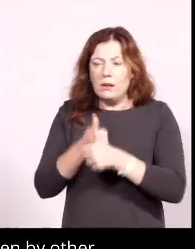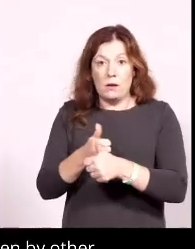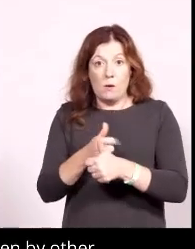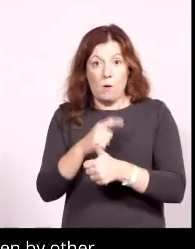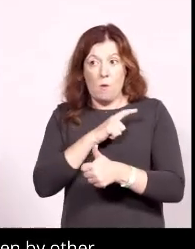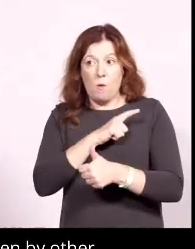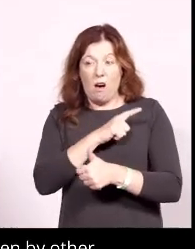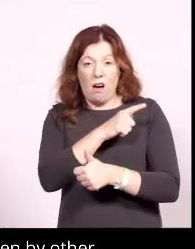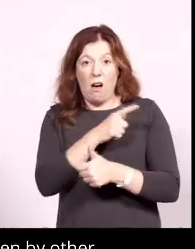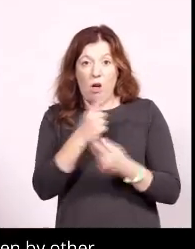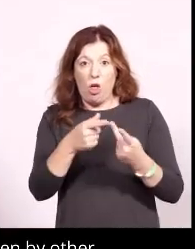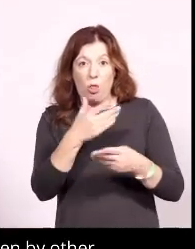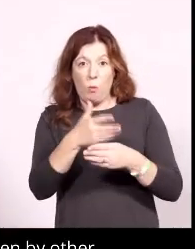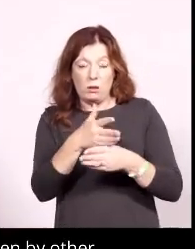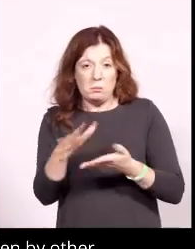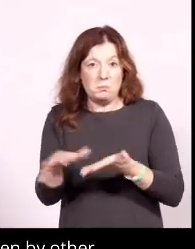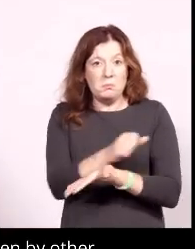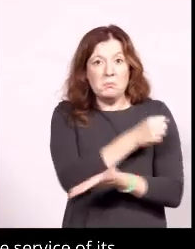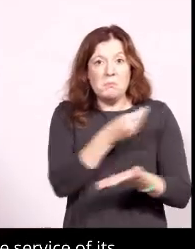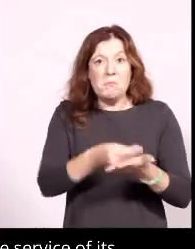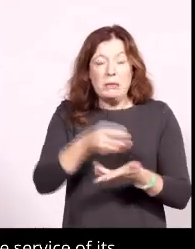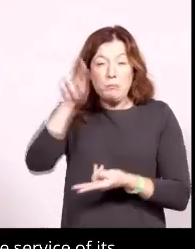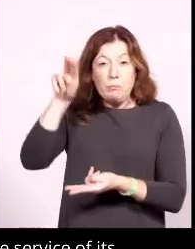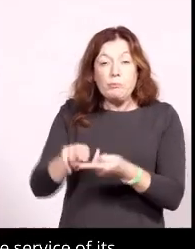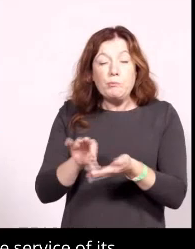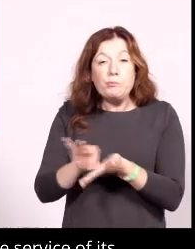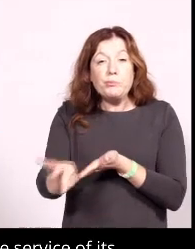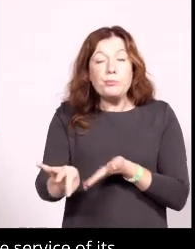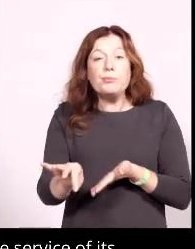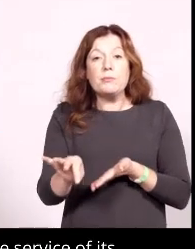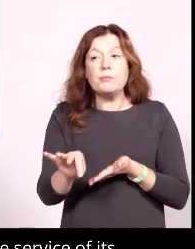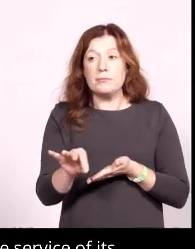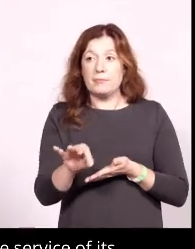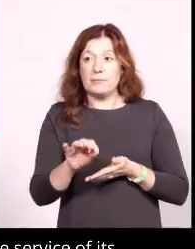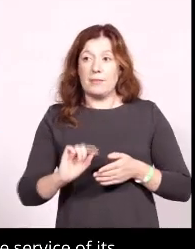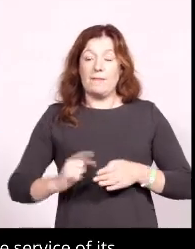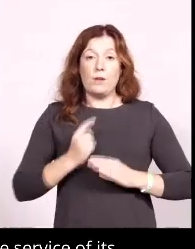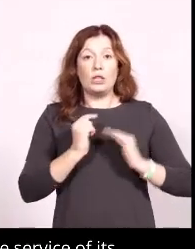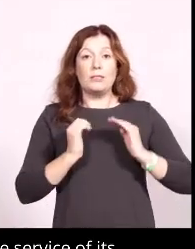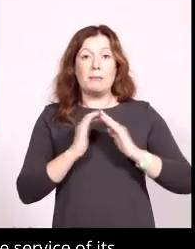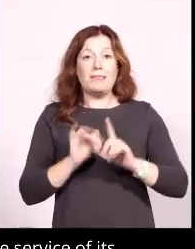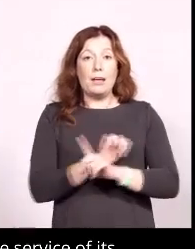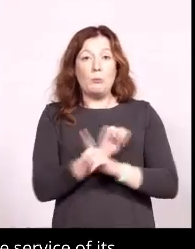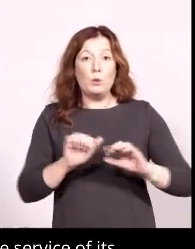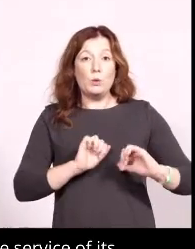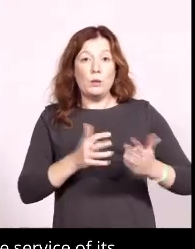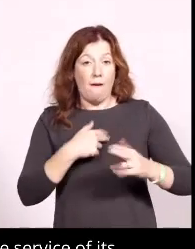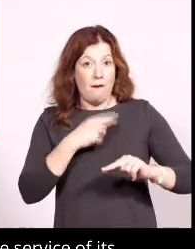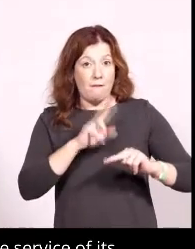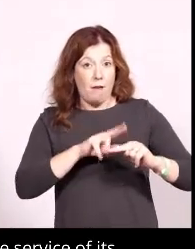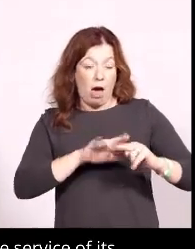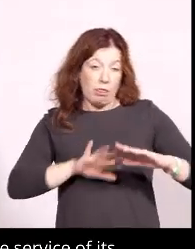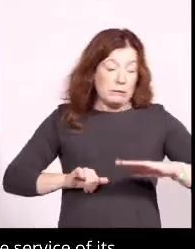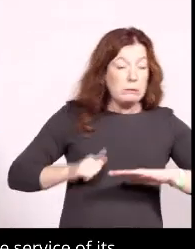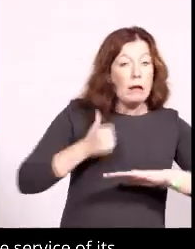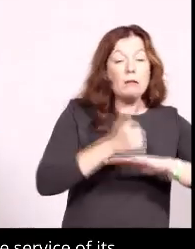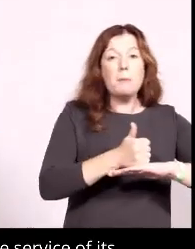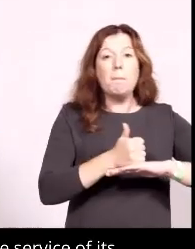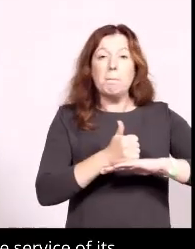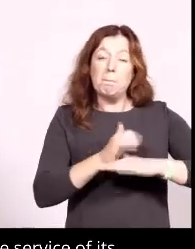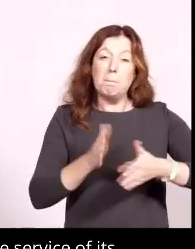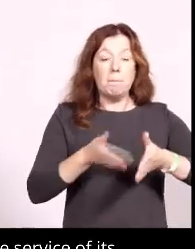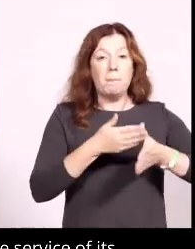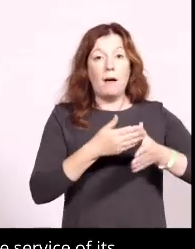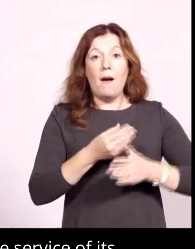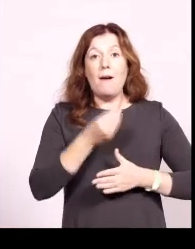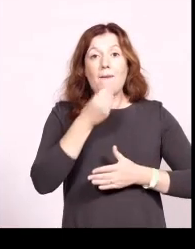packets stolen by other workers. I watched him set up the first domestic abuse service of its kind and establish the first